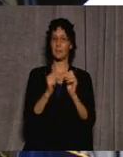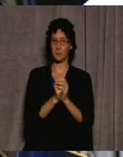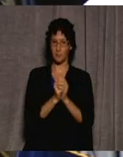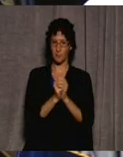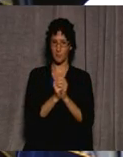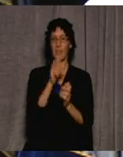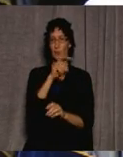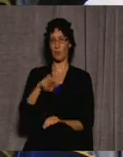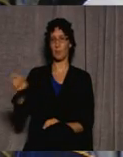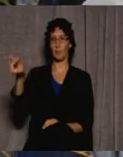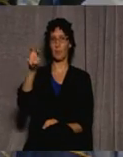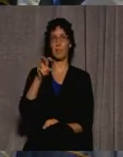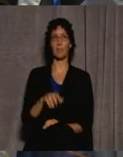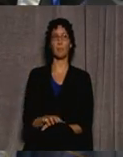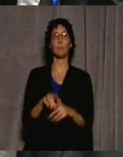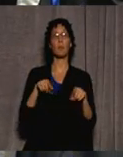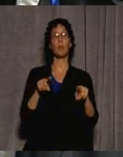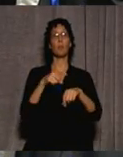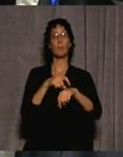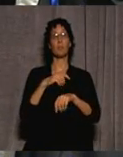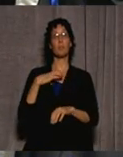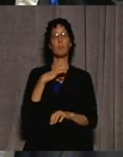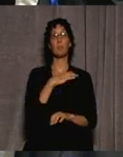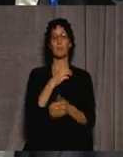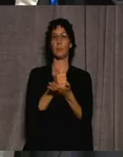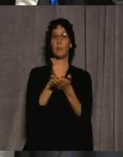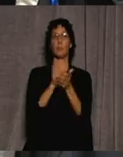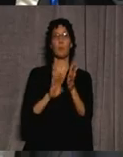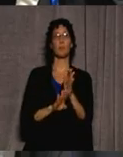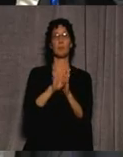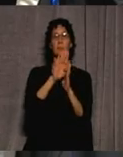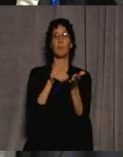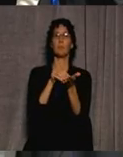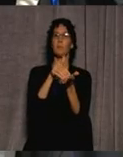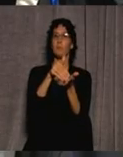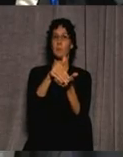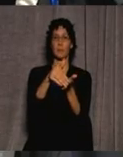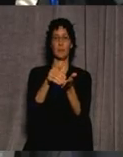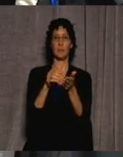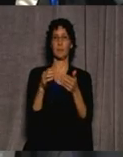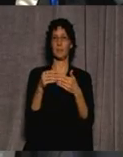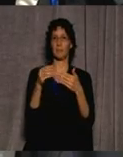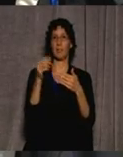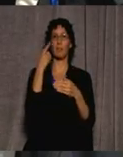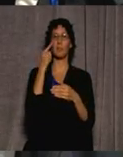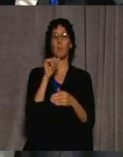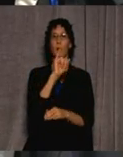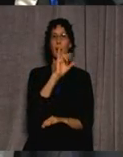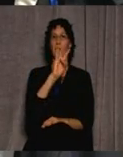Congress, you have helped to deliver millions of federal dollars for the I-75 widening